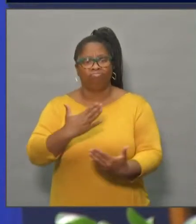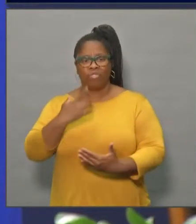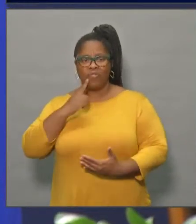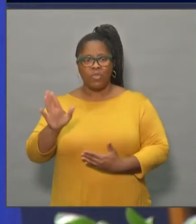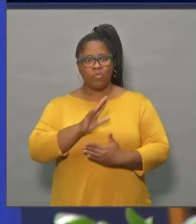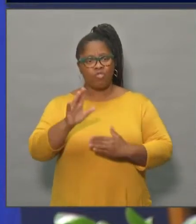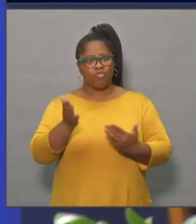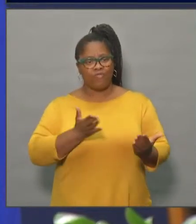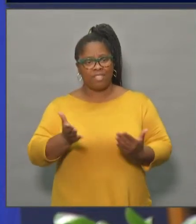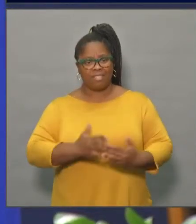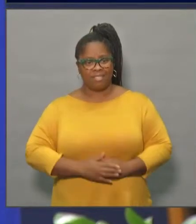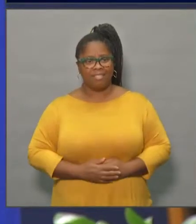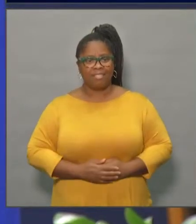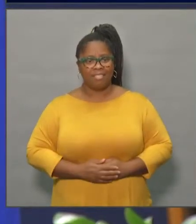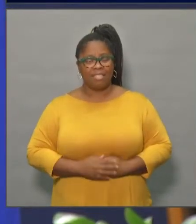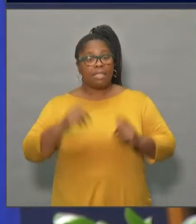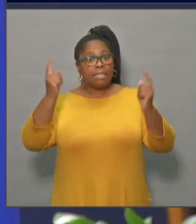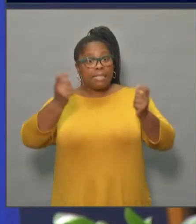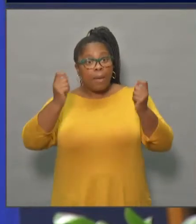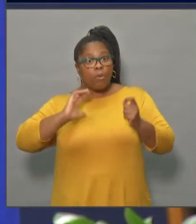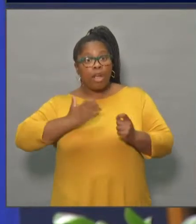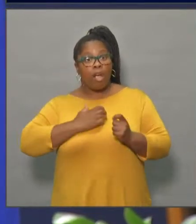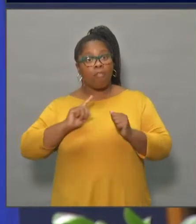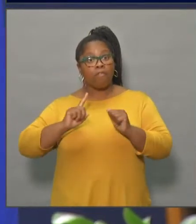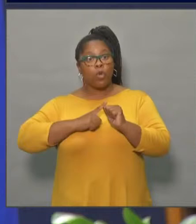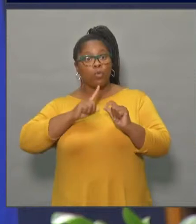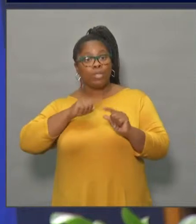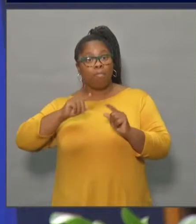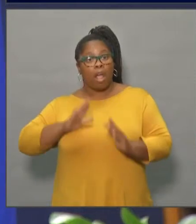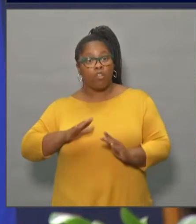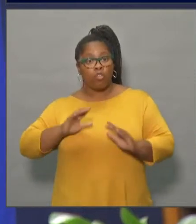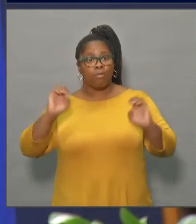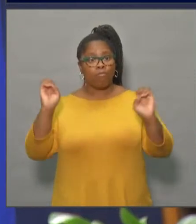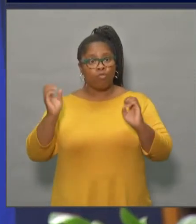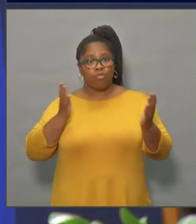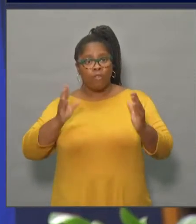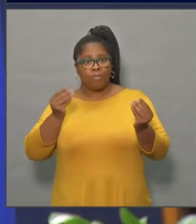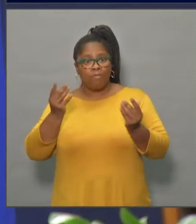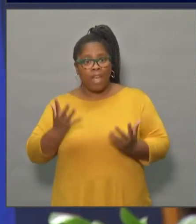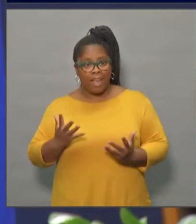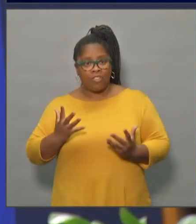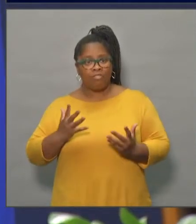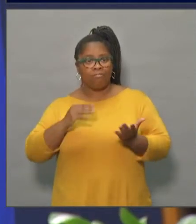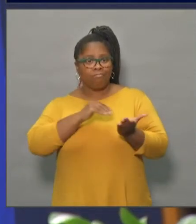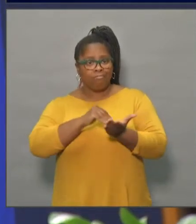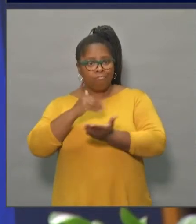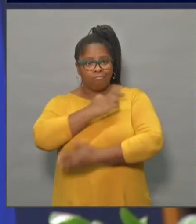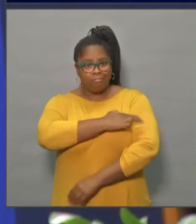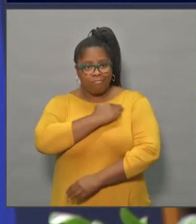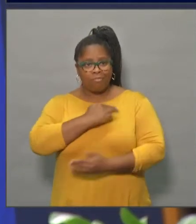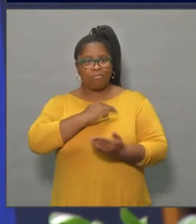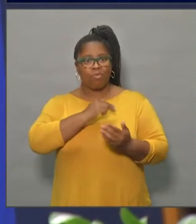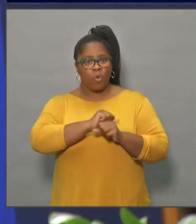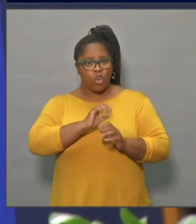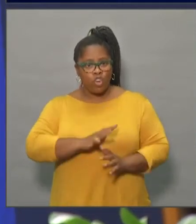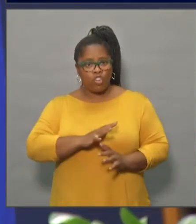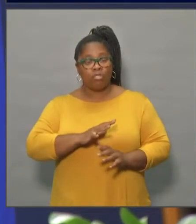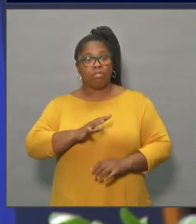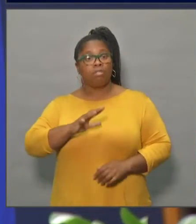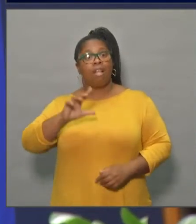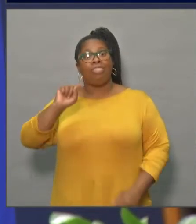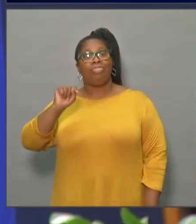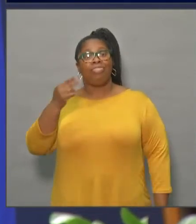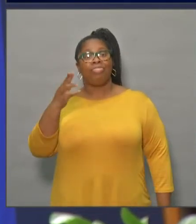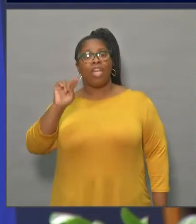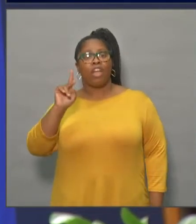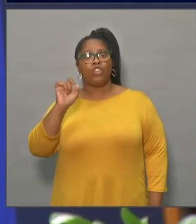In celebration of our first responders and healthcare workers, our Air Force Thunderbirds are flying over Los Angeles County today.